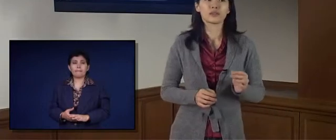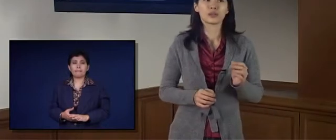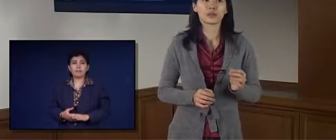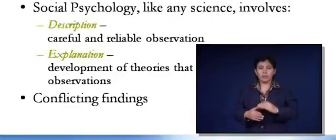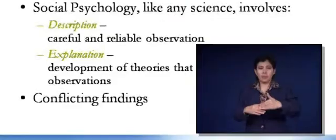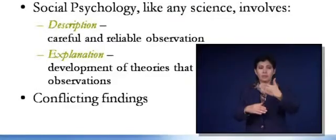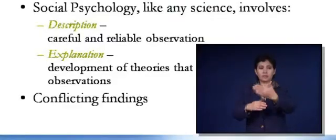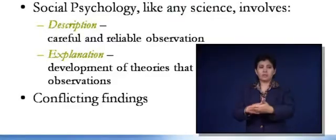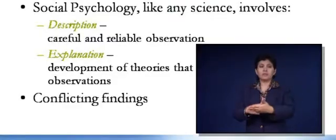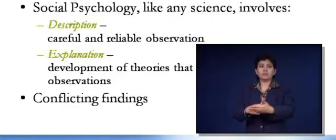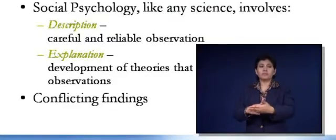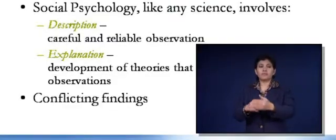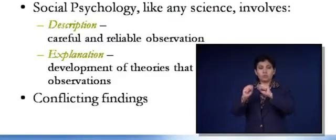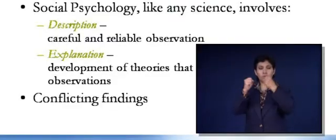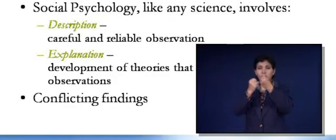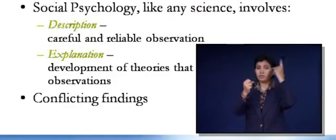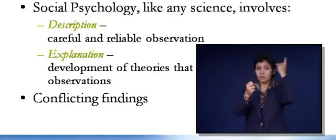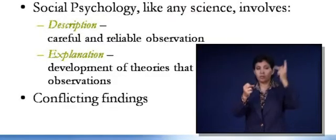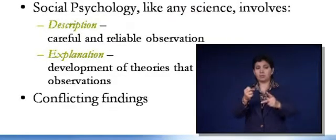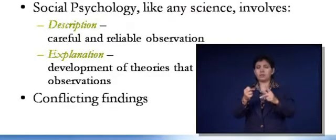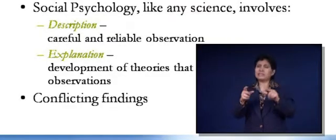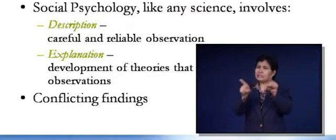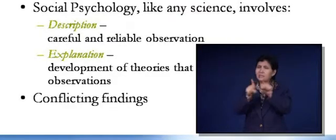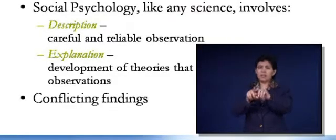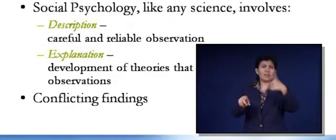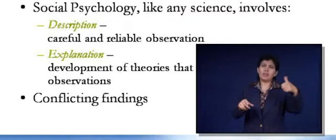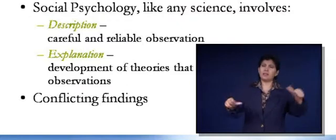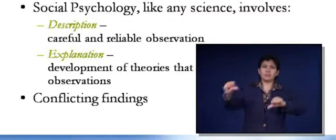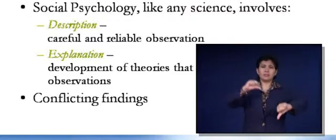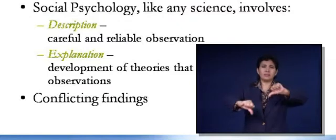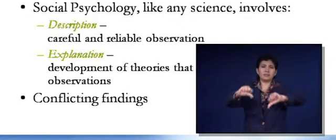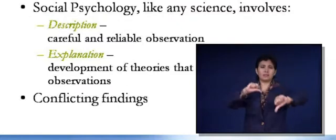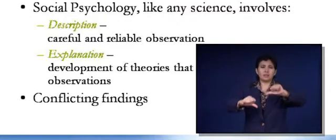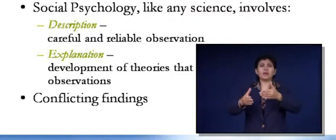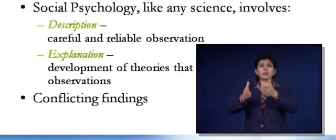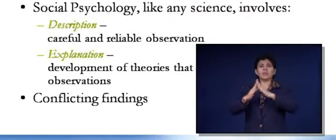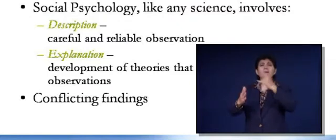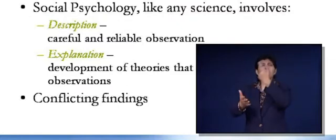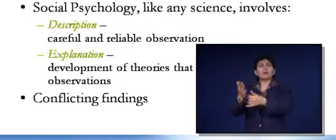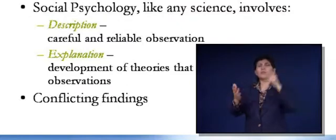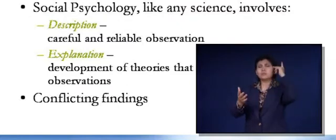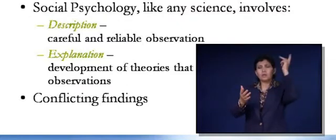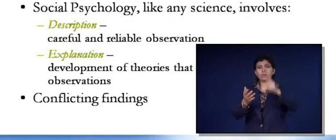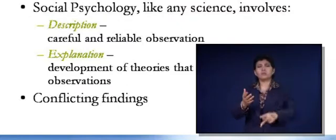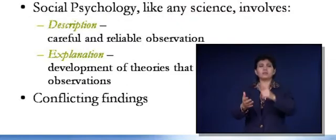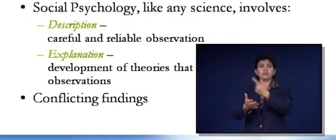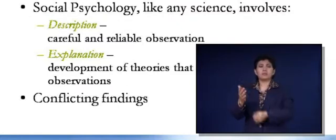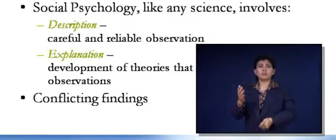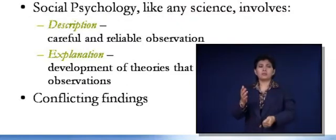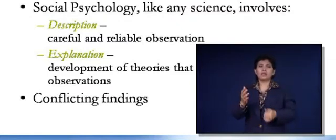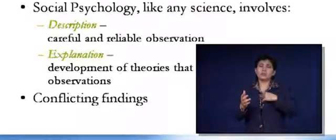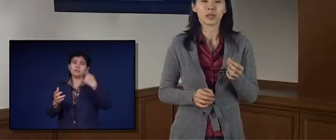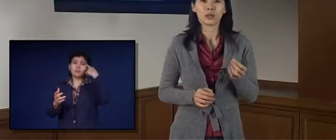Next one, so social psychology, like any science. When people ask you what is psychology, I think it's weird. I think it's